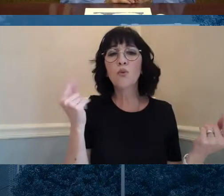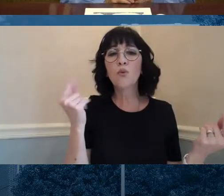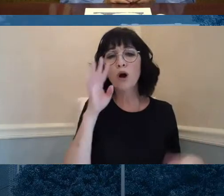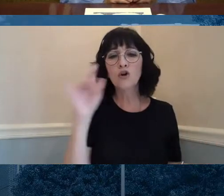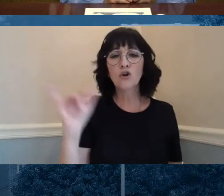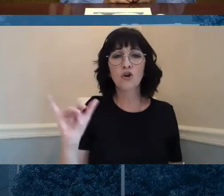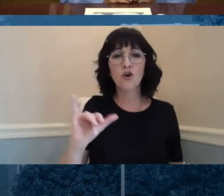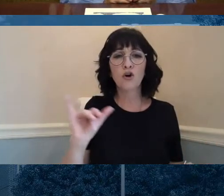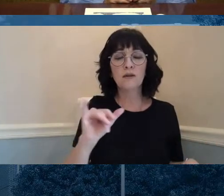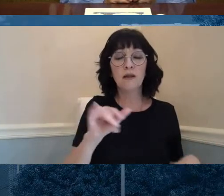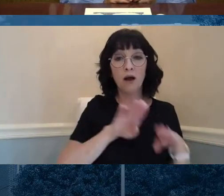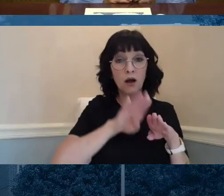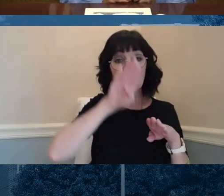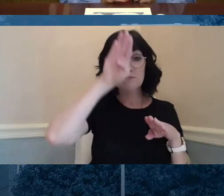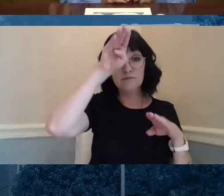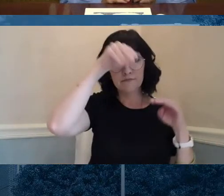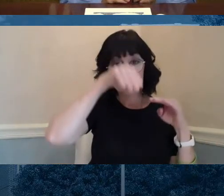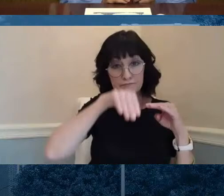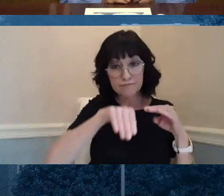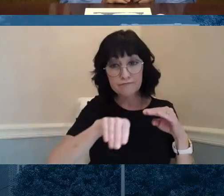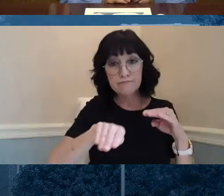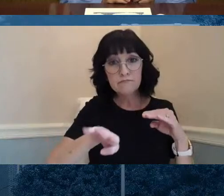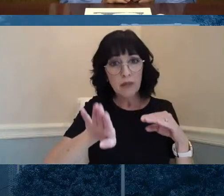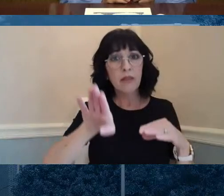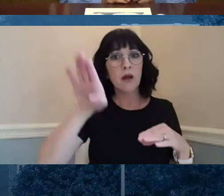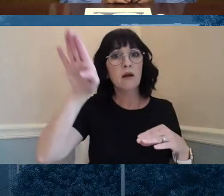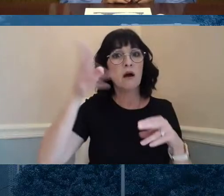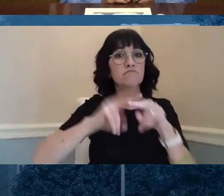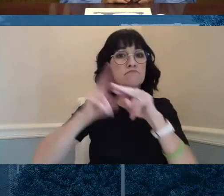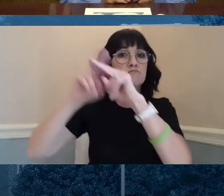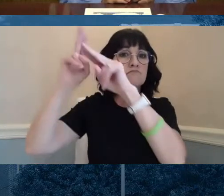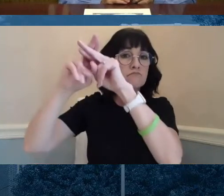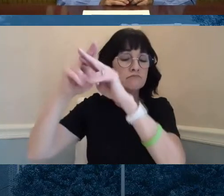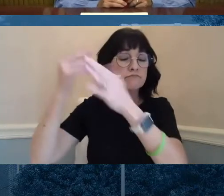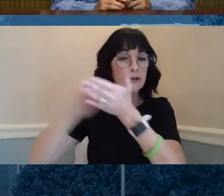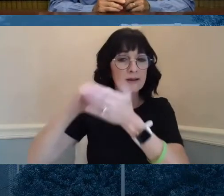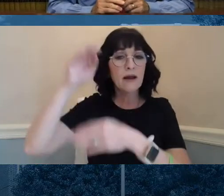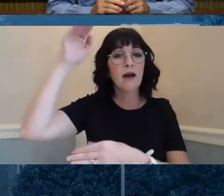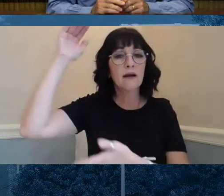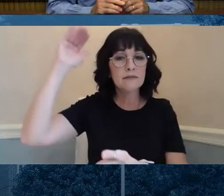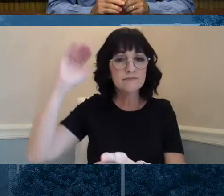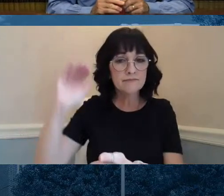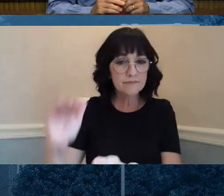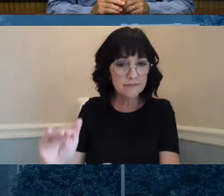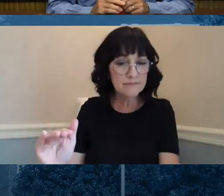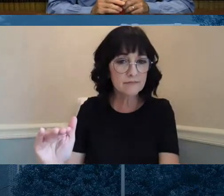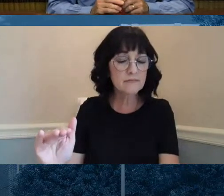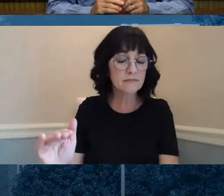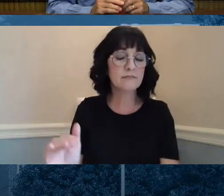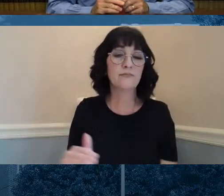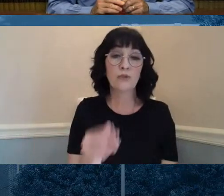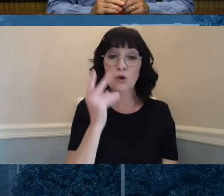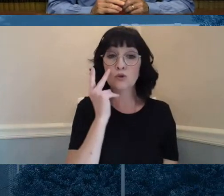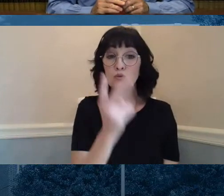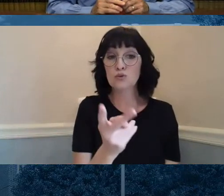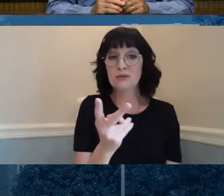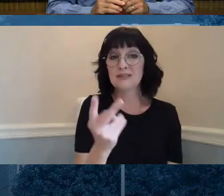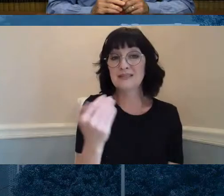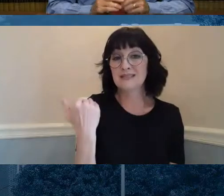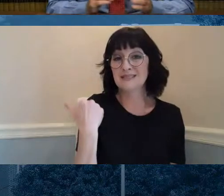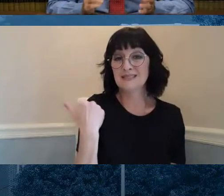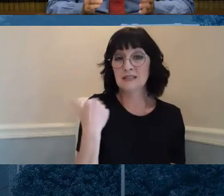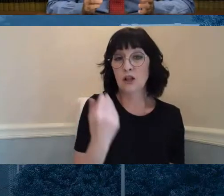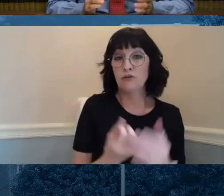of a lagging indicator for positive cases, but you can see the run up in the spring from early April till April